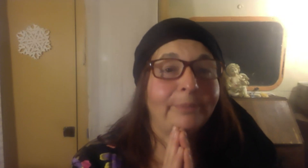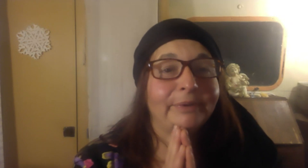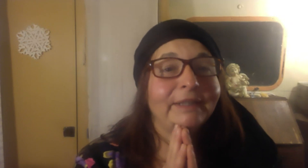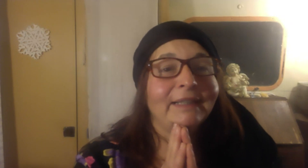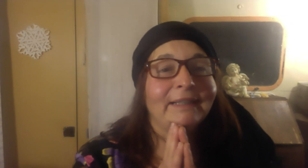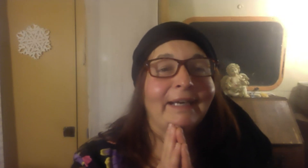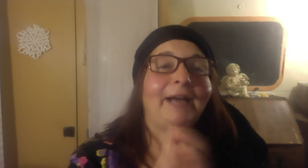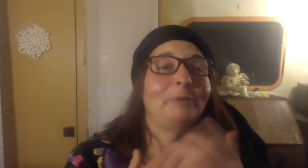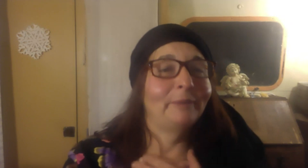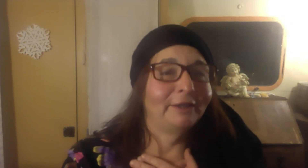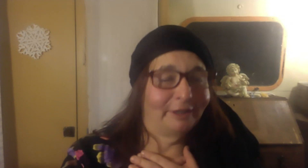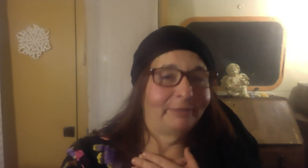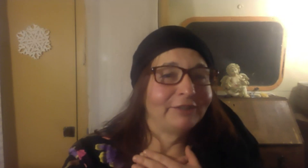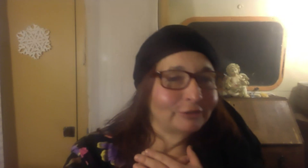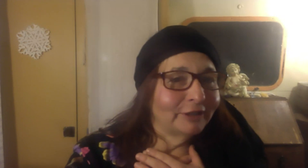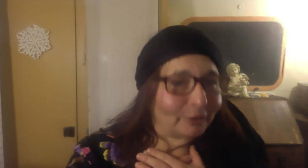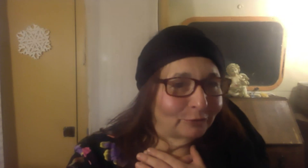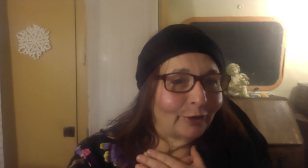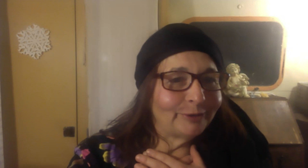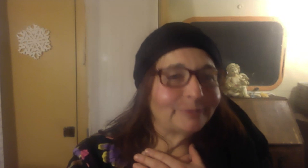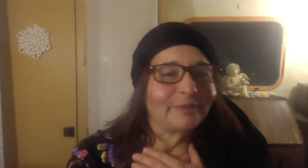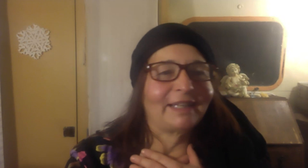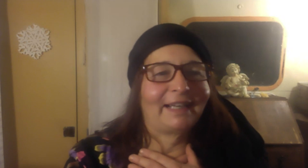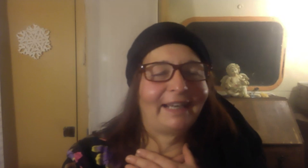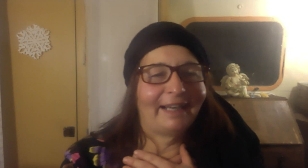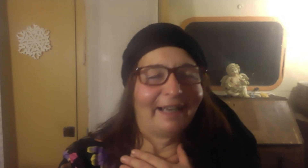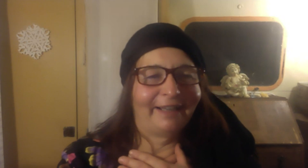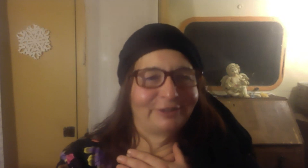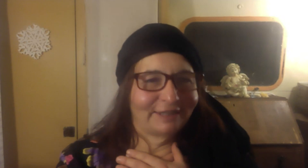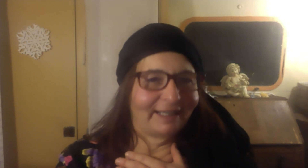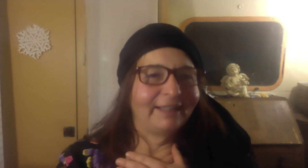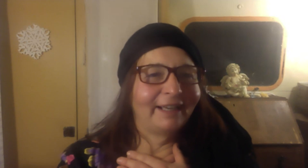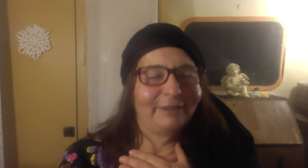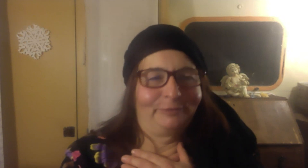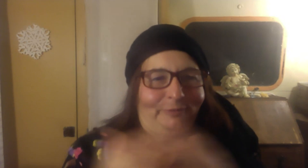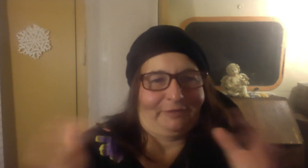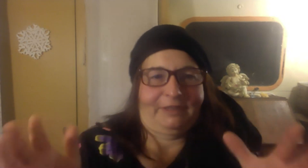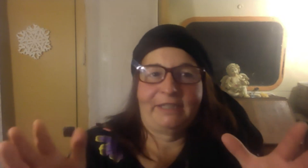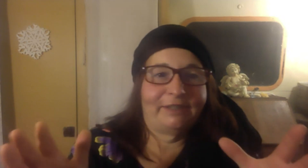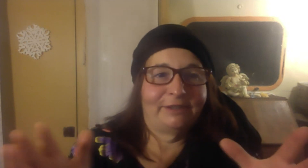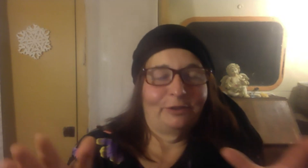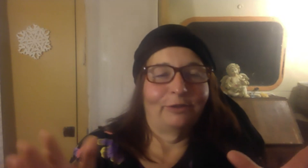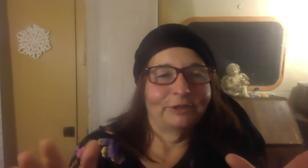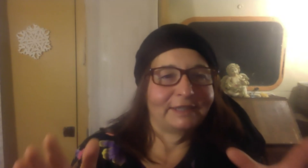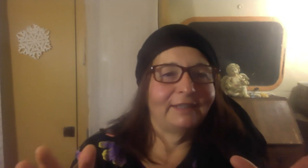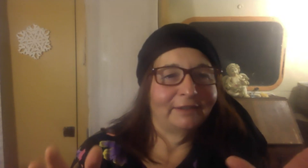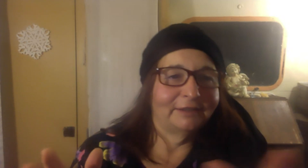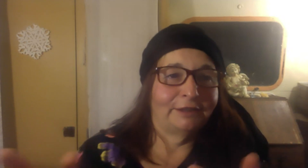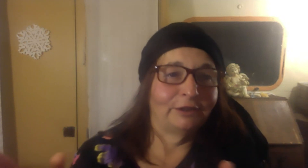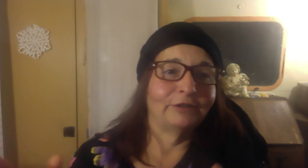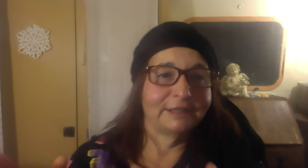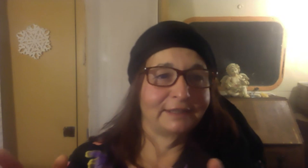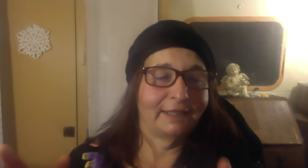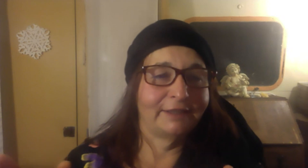up. Like, I'm a mother and my children are grown, and I understand that. They didn't always stay little, they